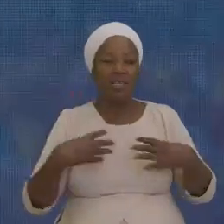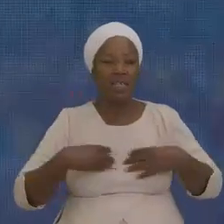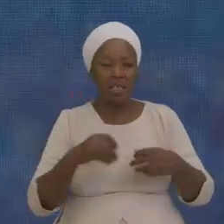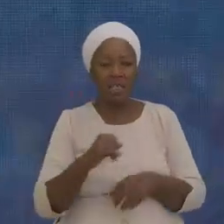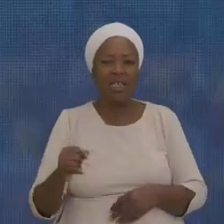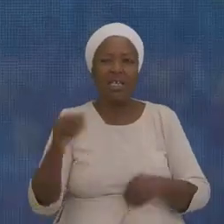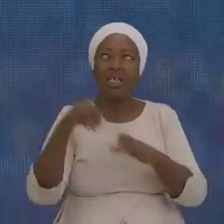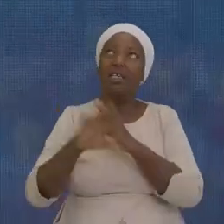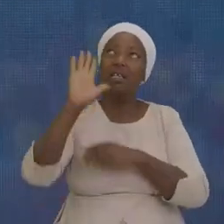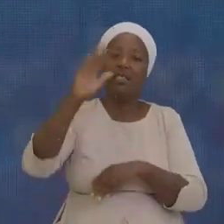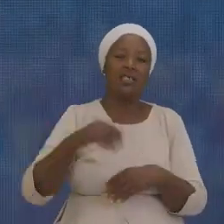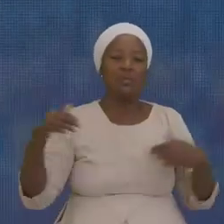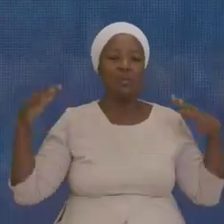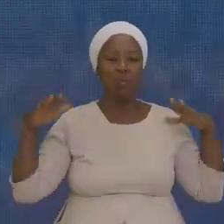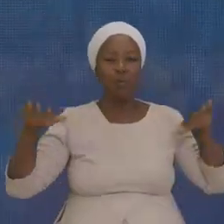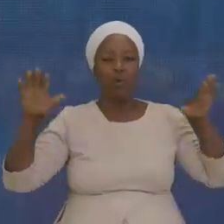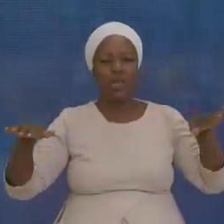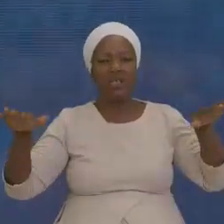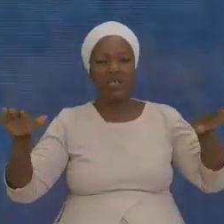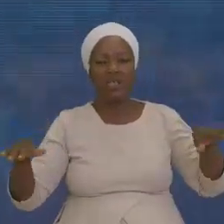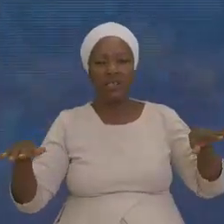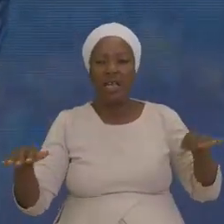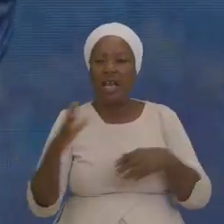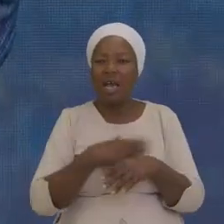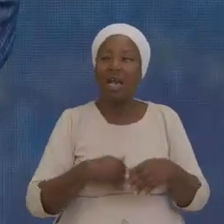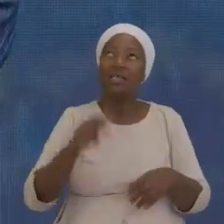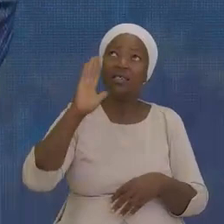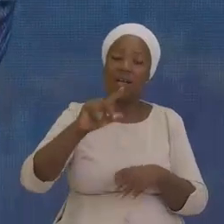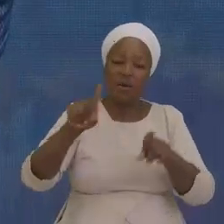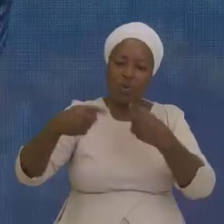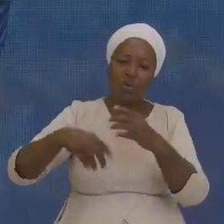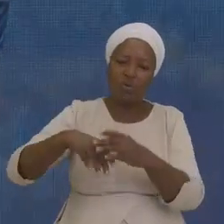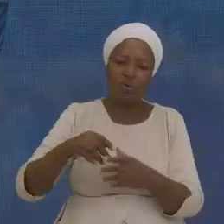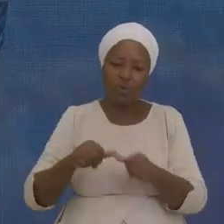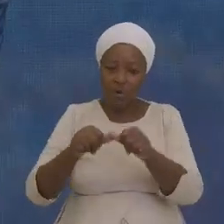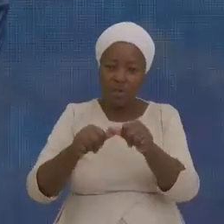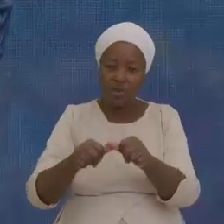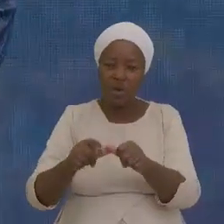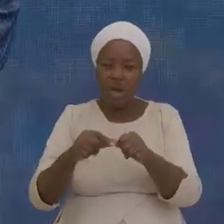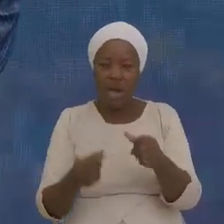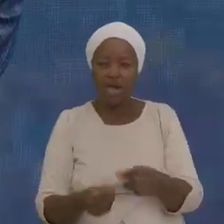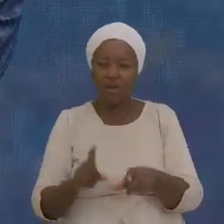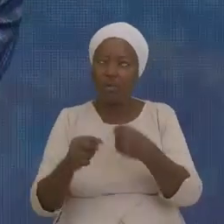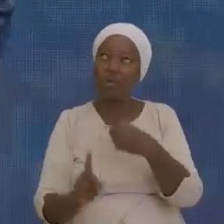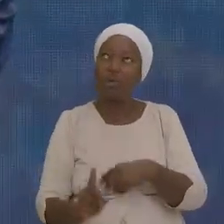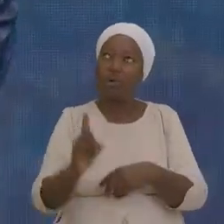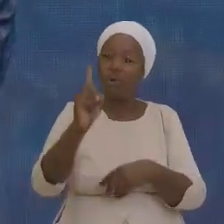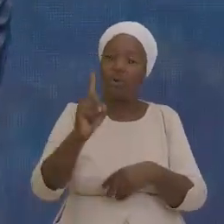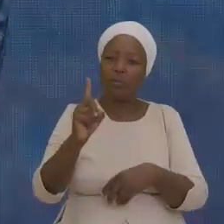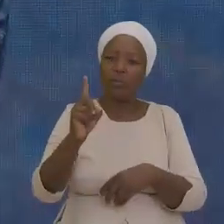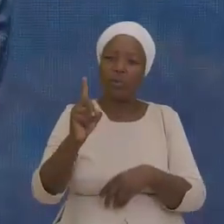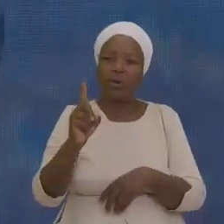in his wings, and he shall go forth and grow up as calves of